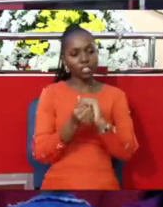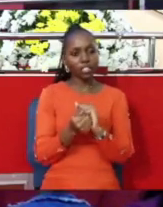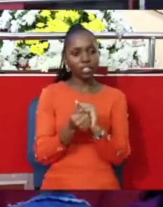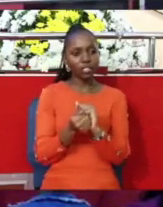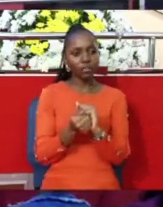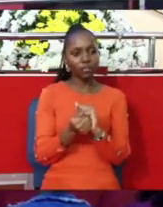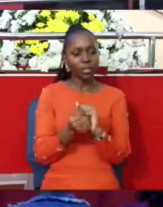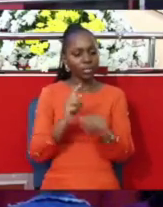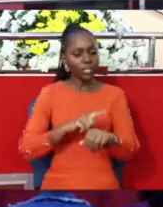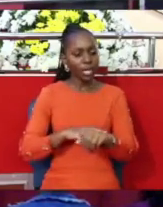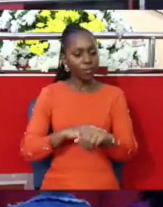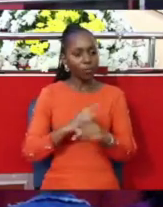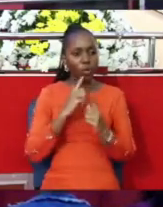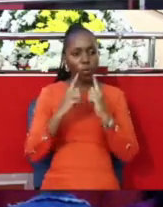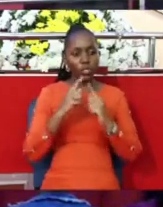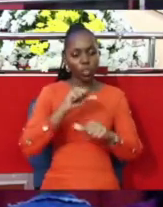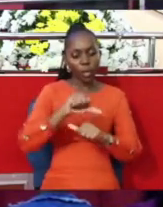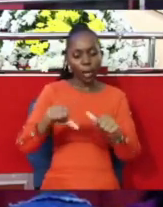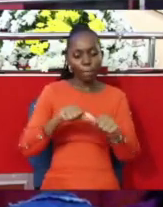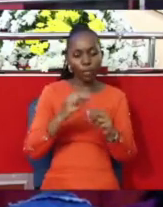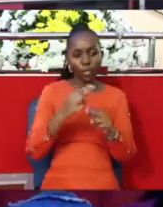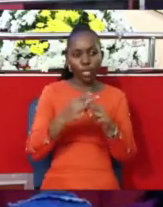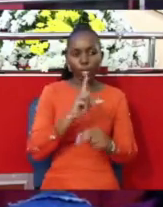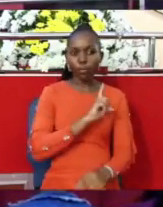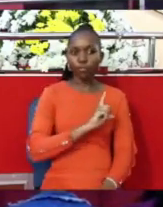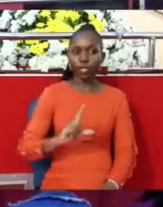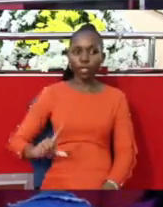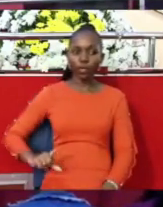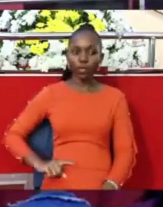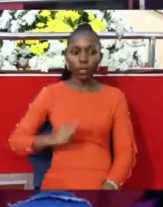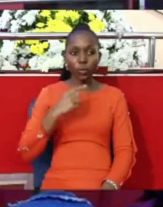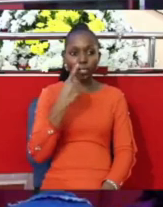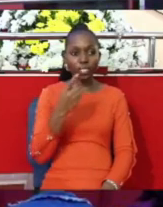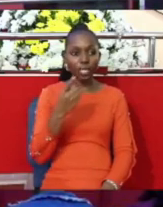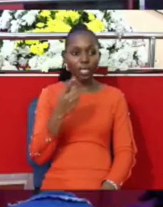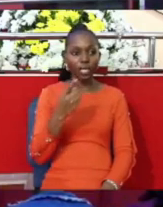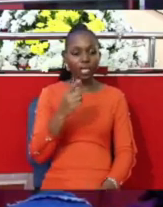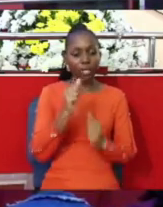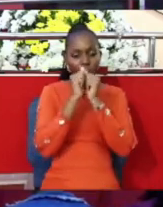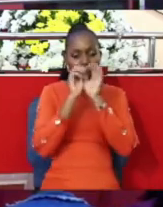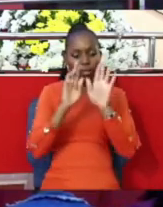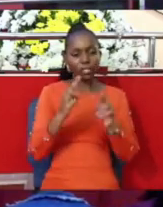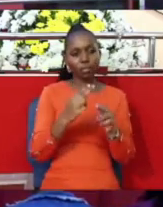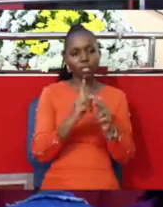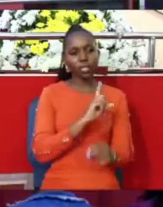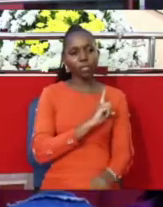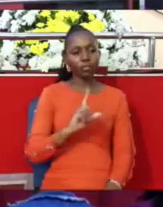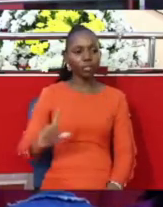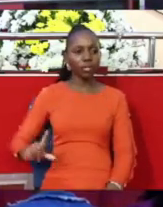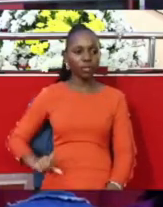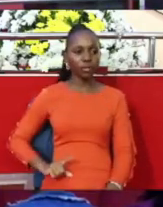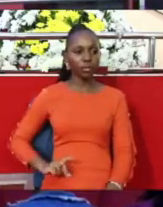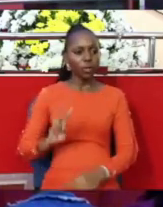Lord, lakini tunapozungumza kuhusu jina la Bwana, that is what we are saying. Hivyo ndivyo tunavyosema. Blessed be the name of the Lord. Jina la Bwana litukuzwe. And we can see